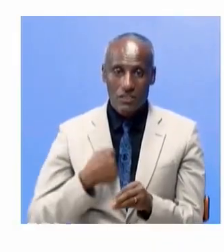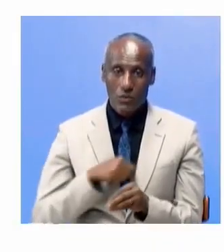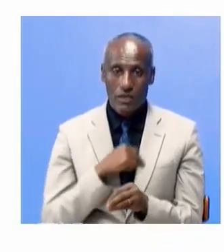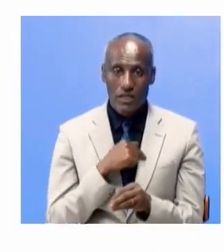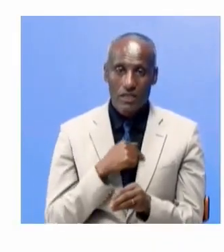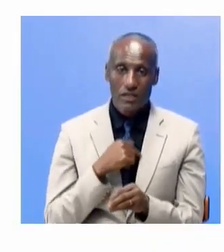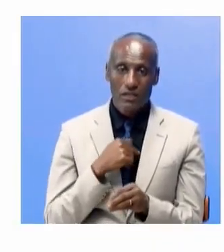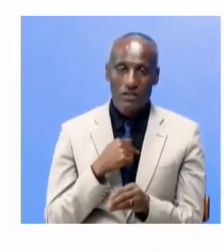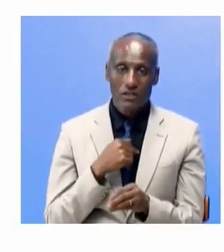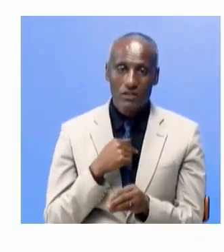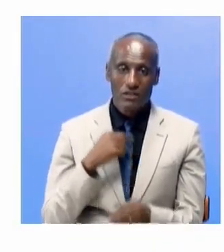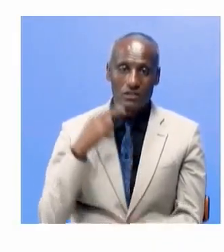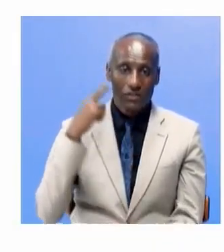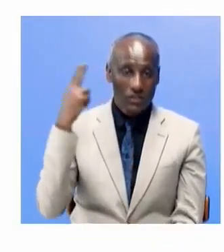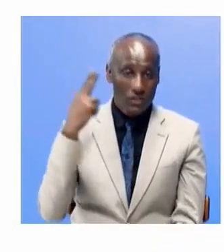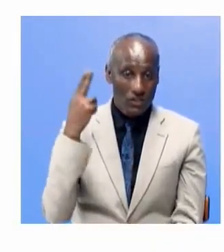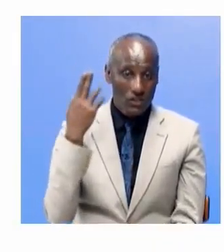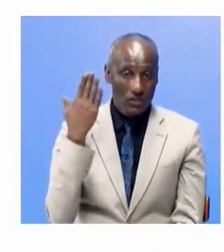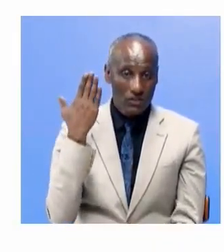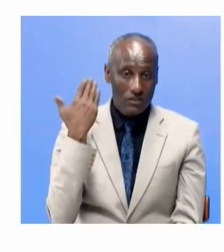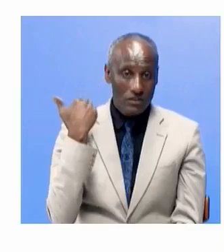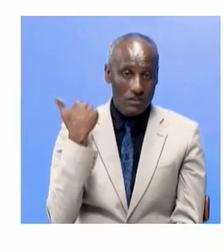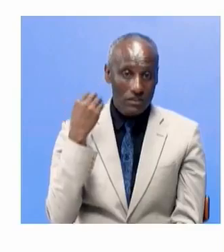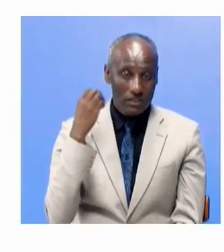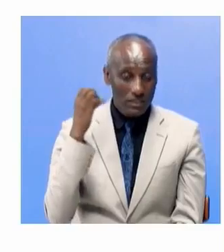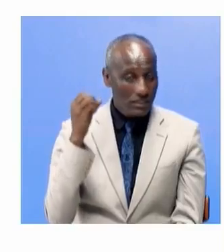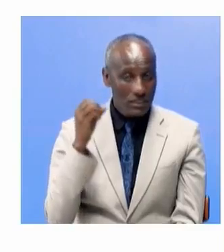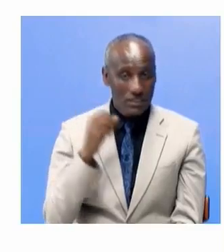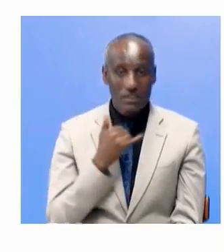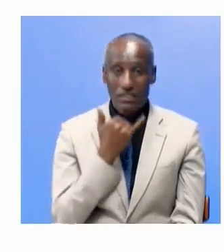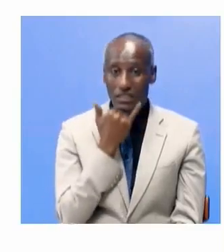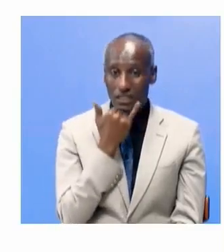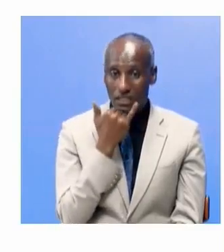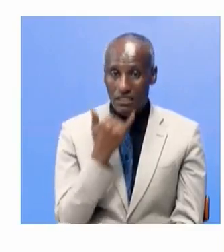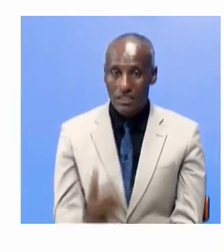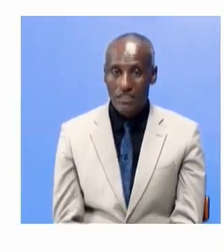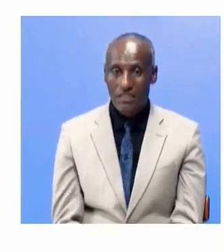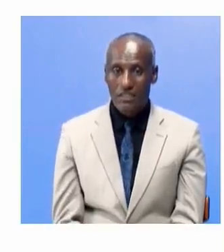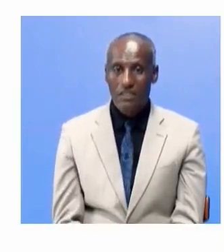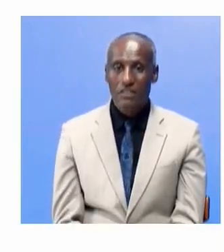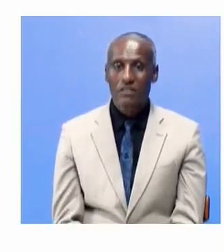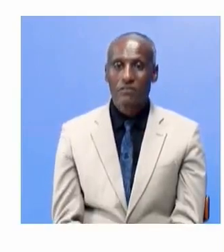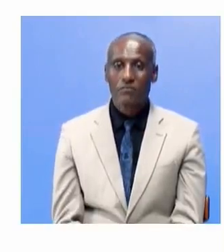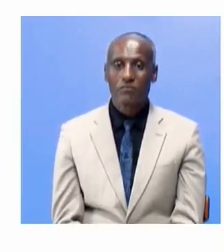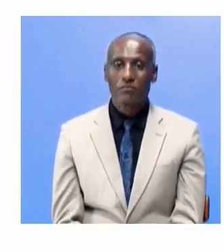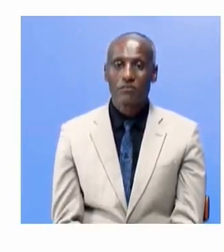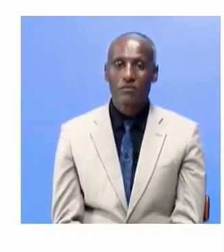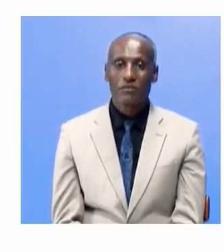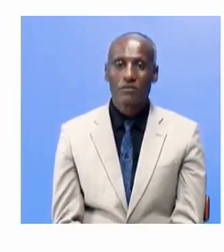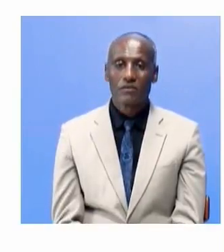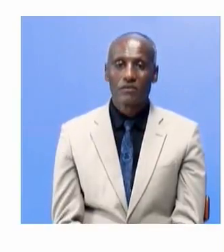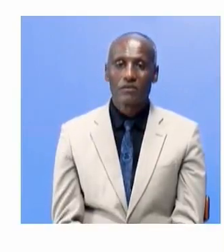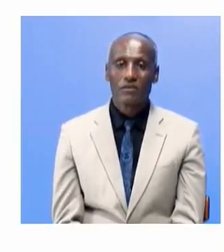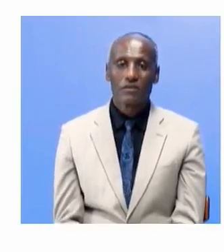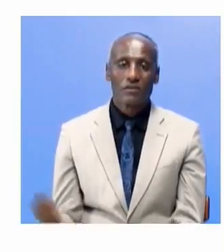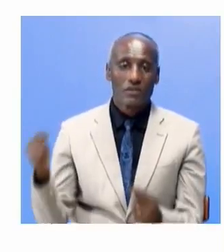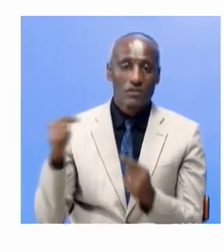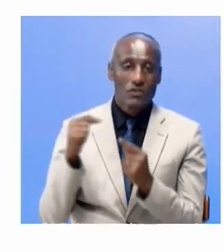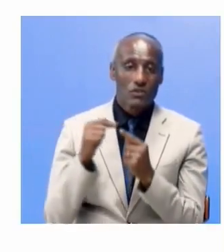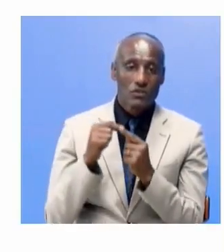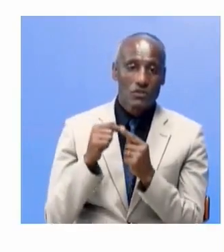we use? And also here is used is impossible. Did we use